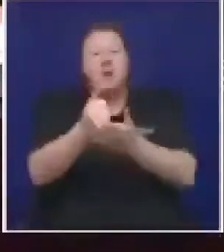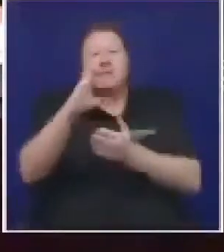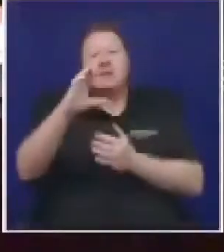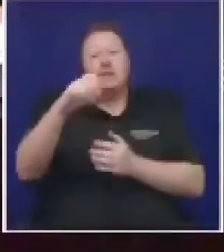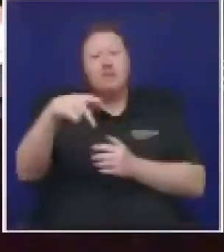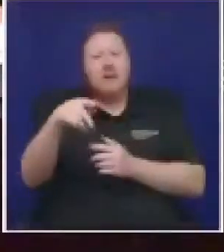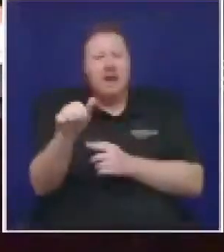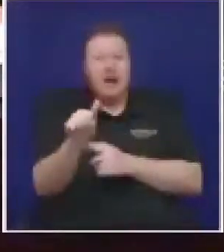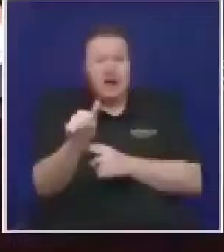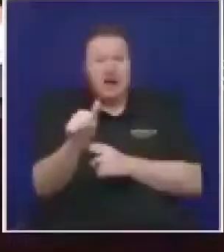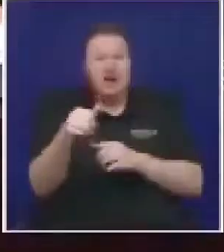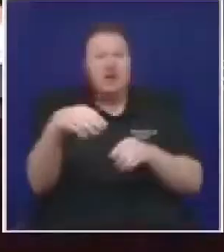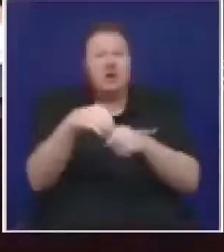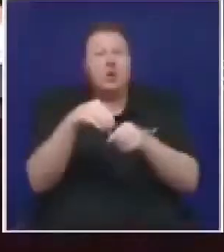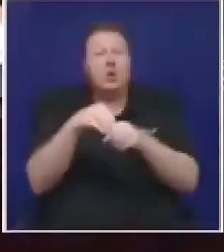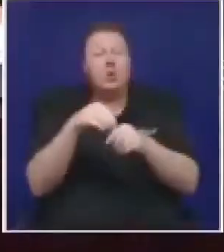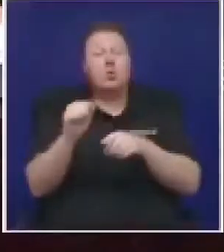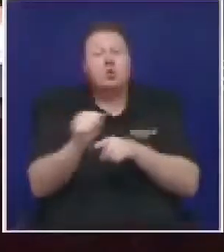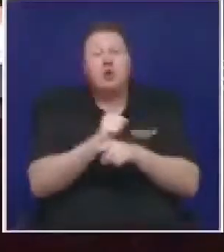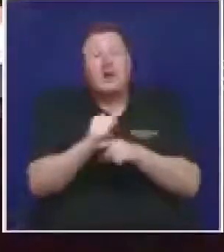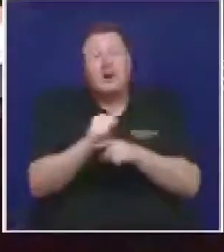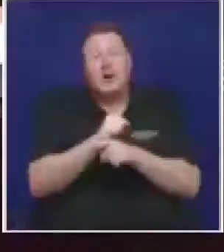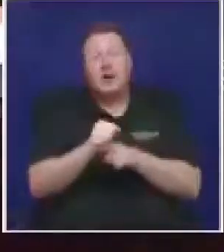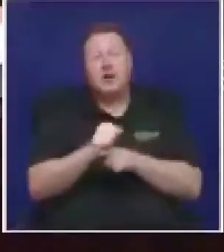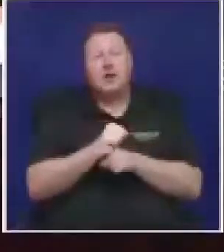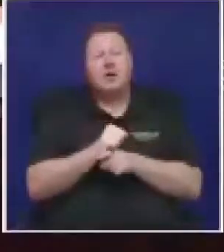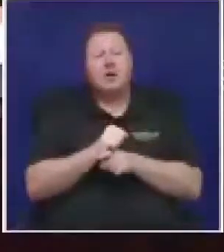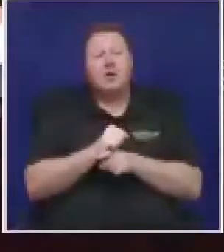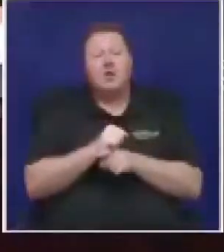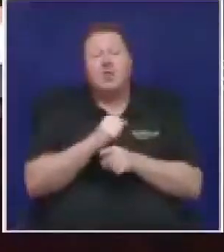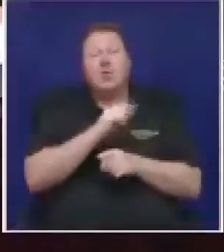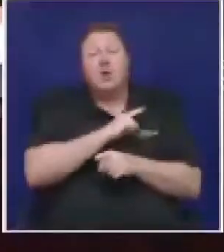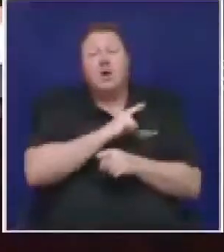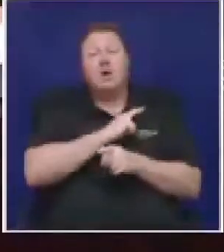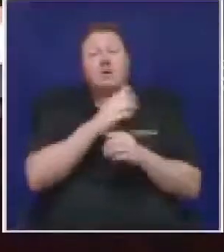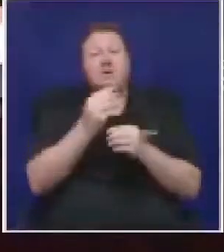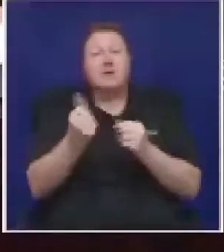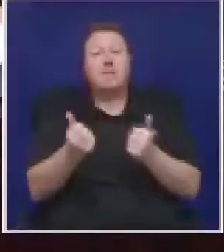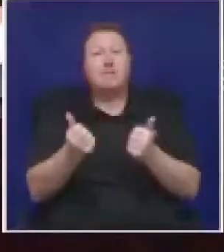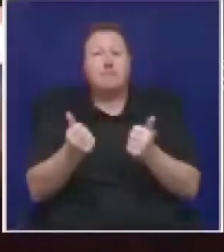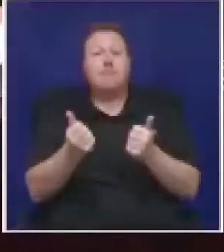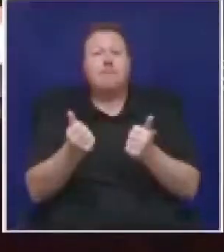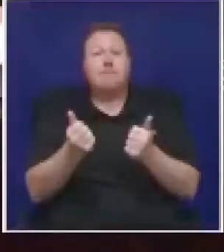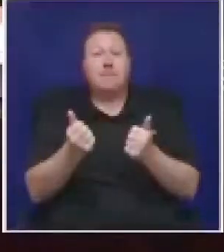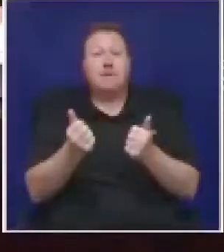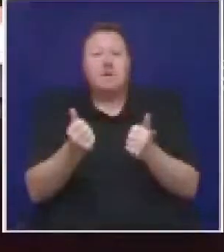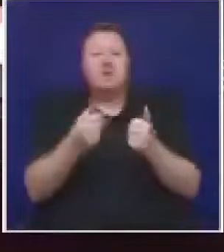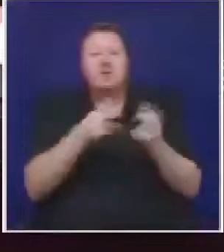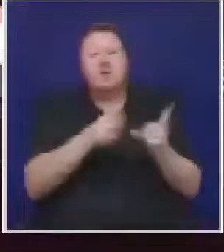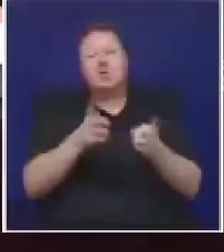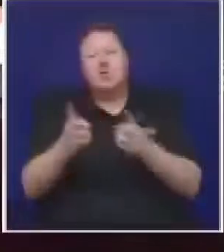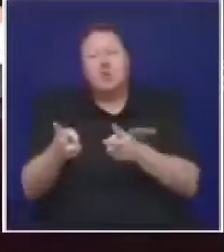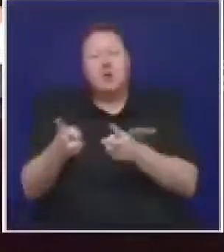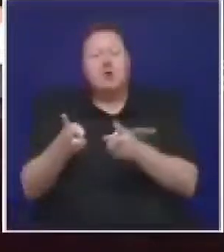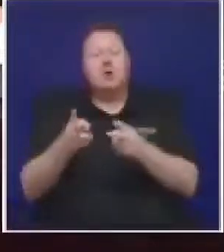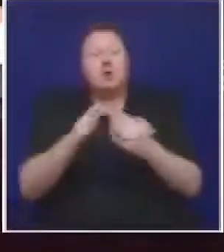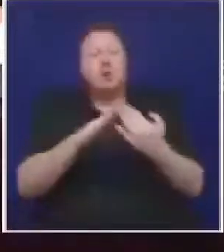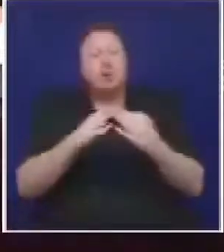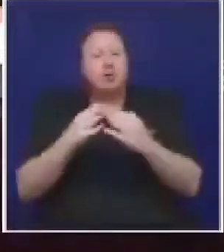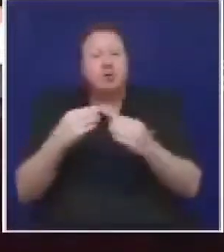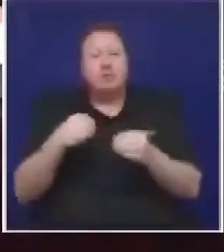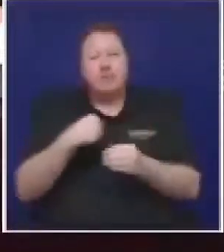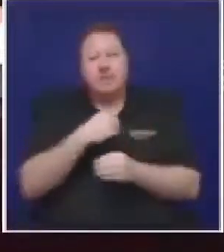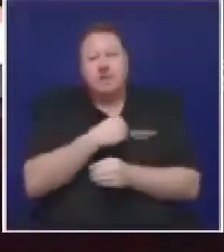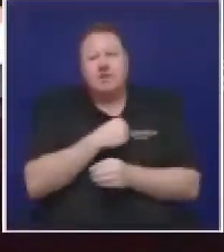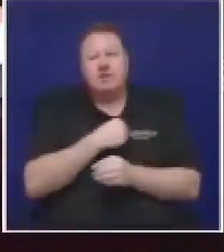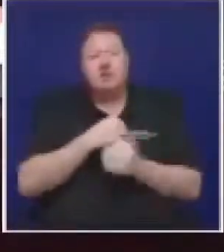training, because some of them, you find that they are ordinary community members who are trying